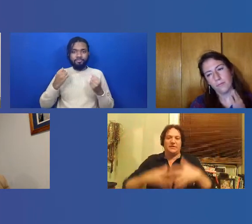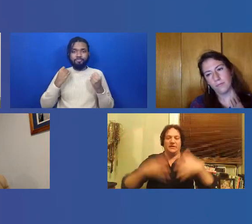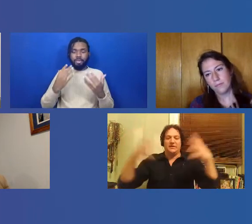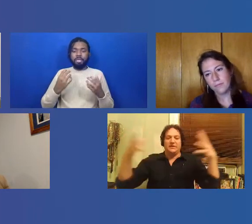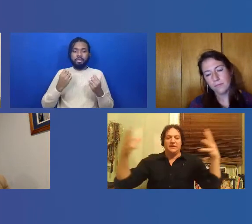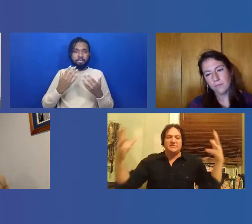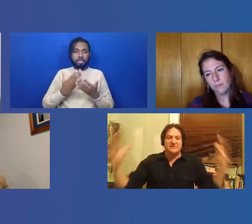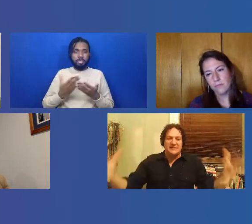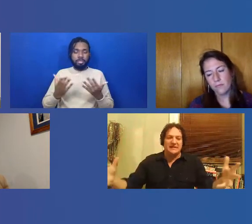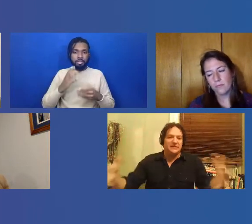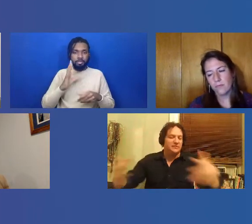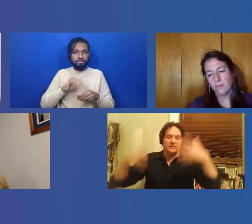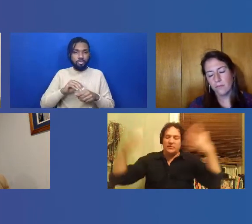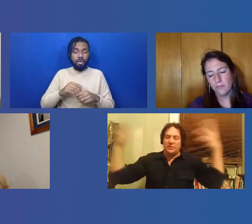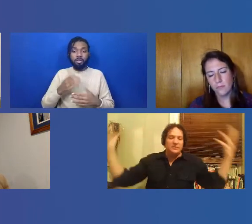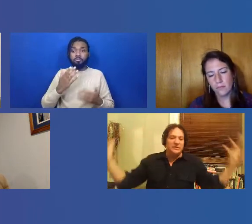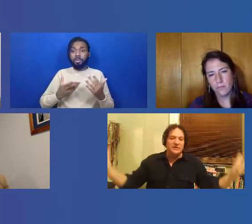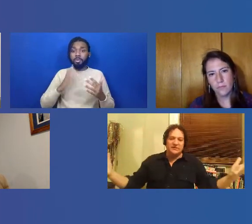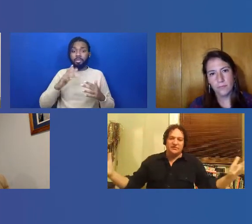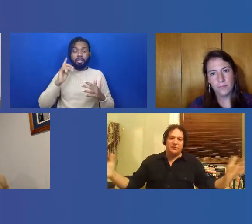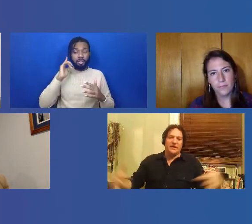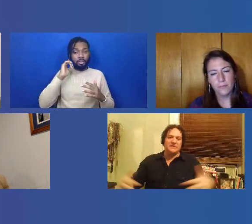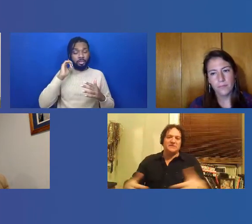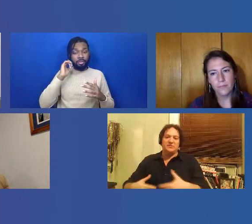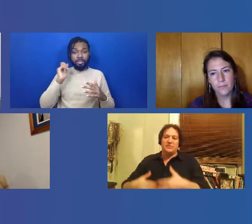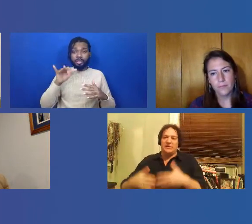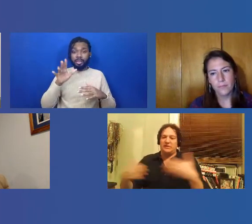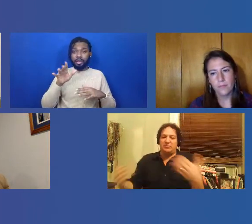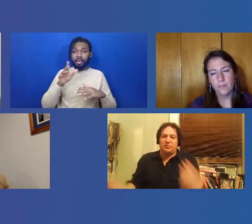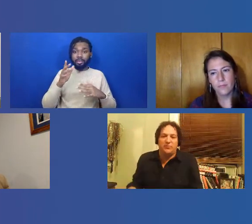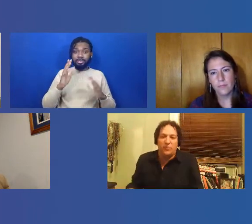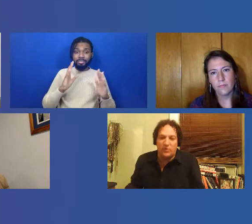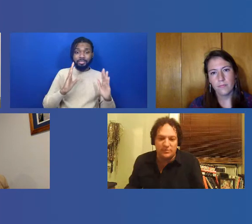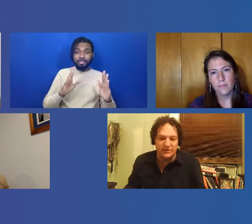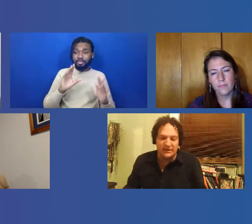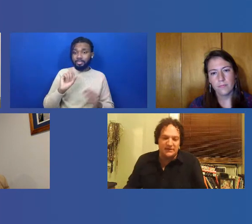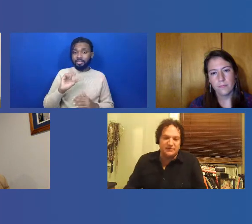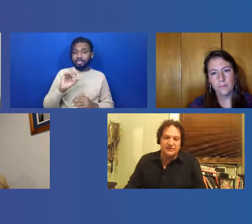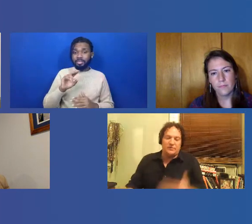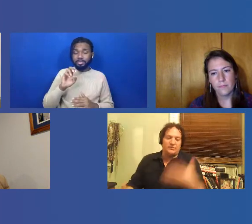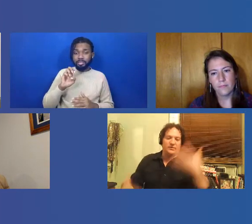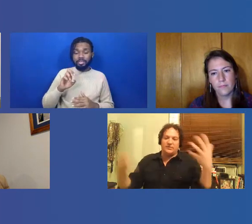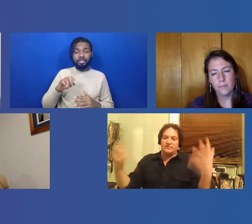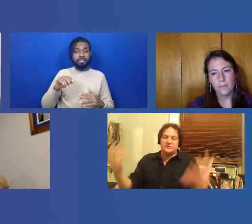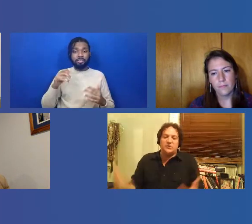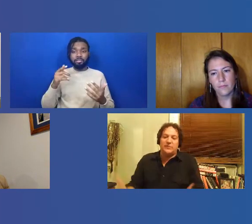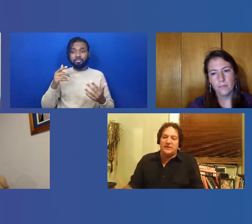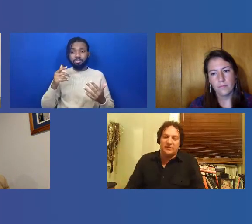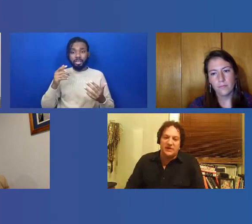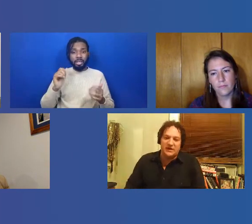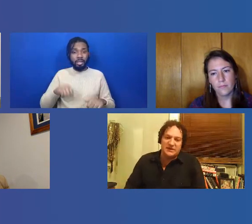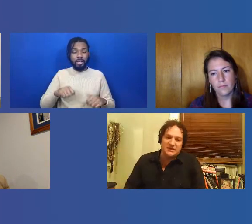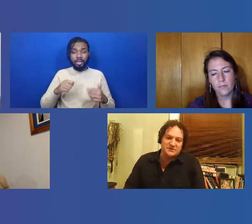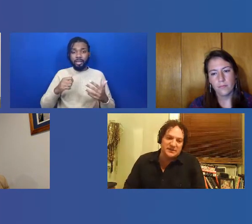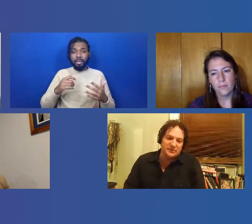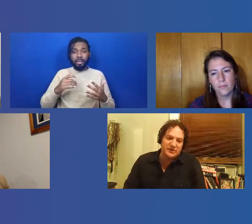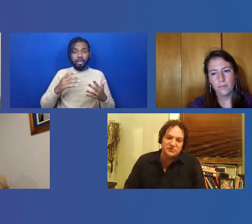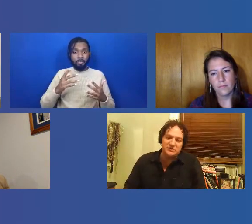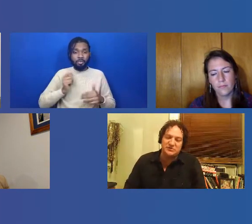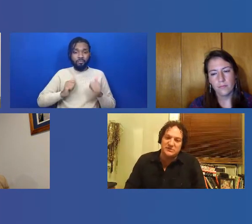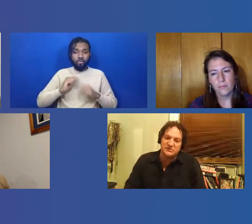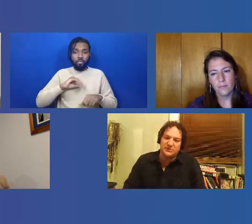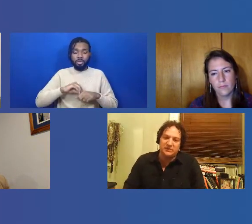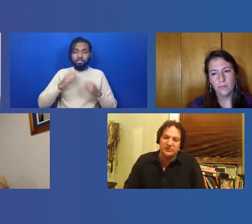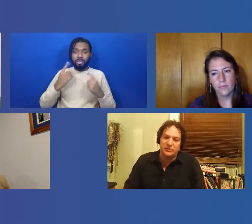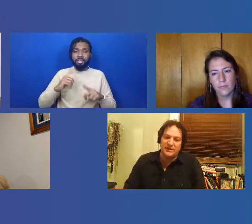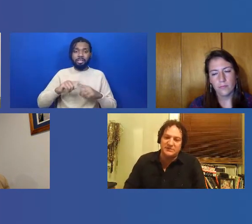can be seen in a million different ways. It can be performed in, you know, so many different contexts. It can be